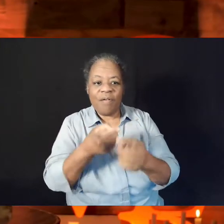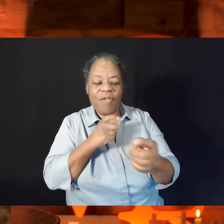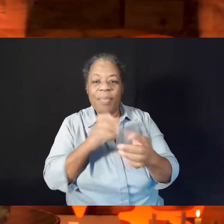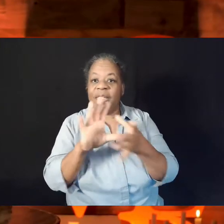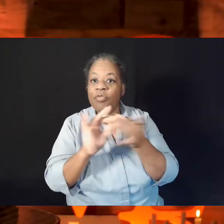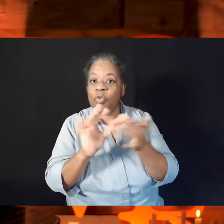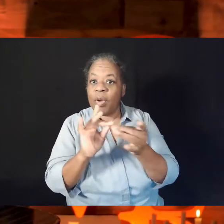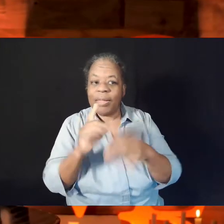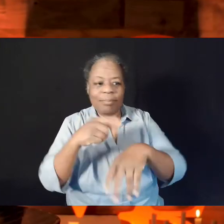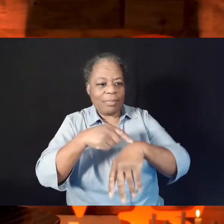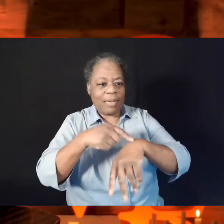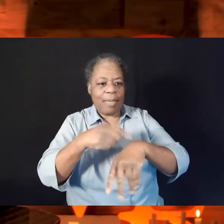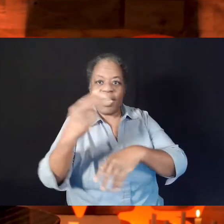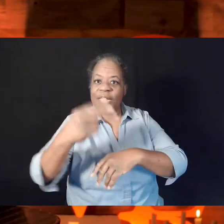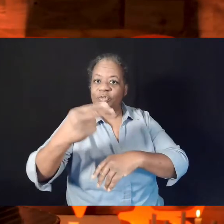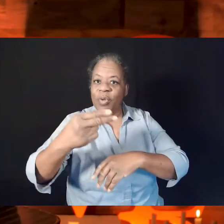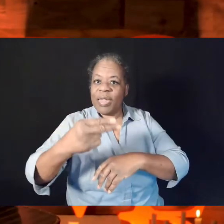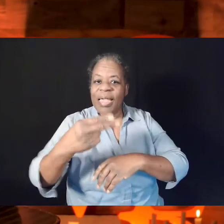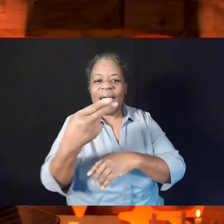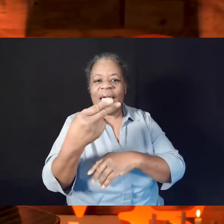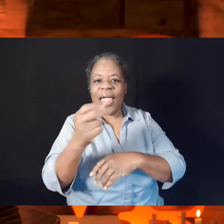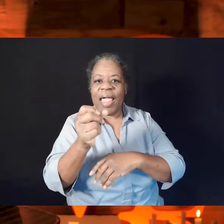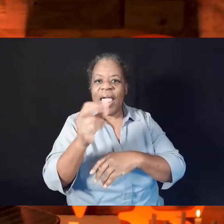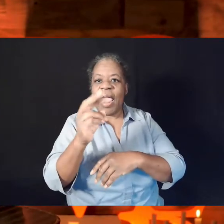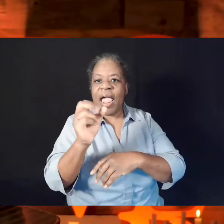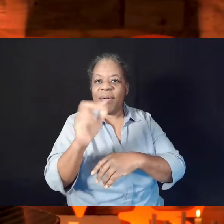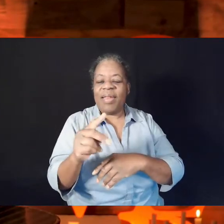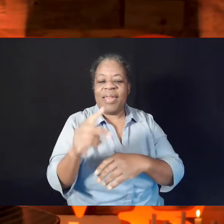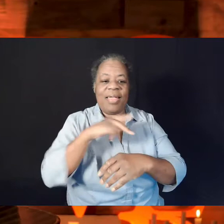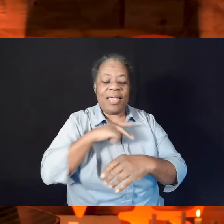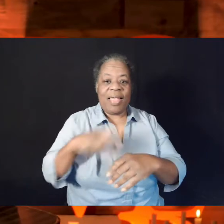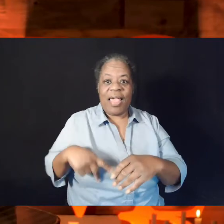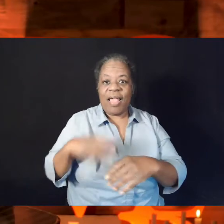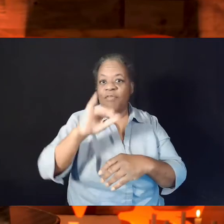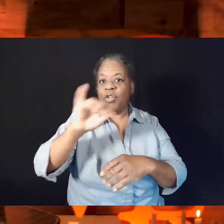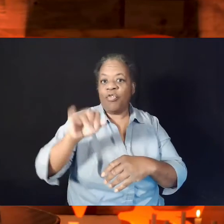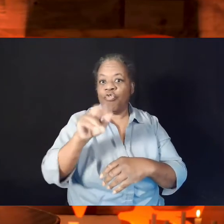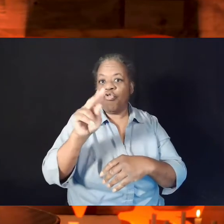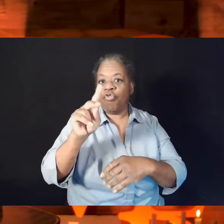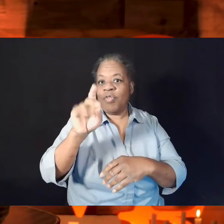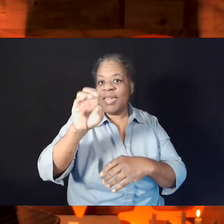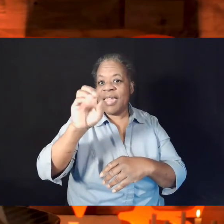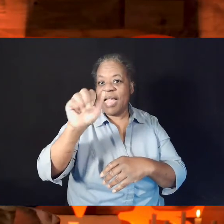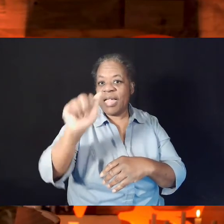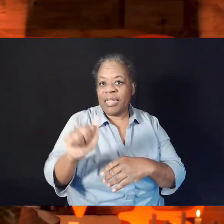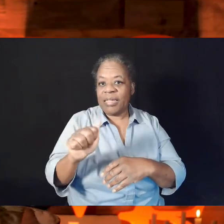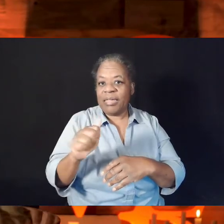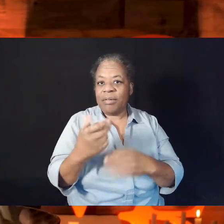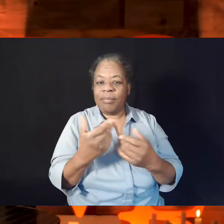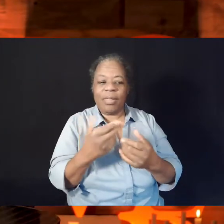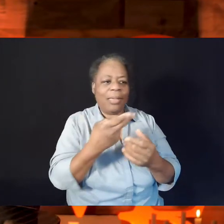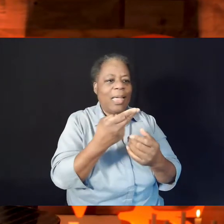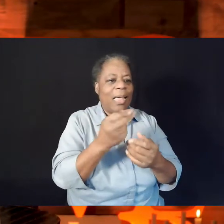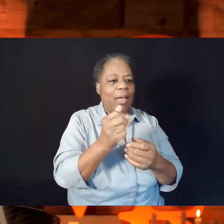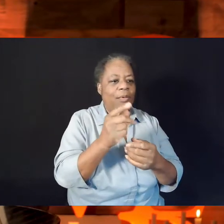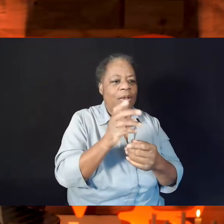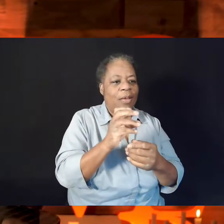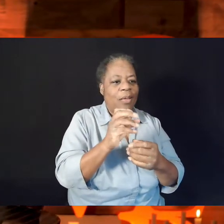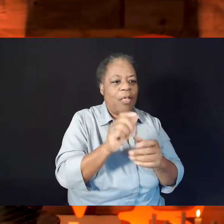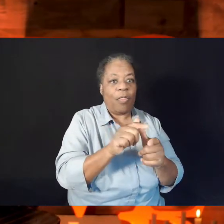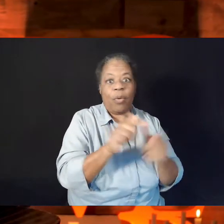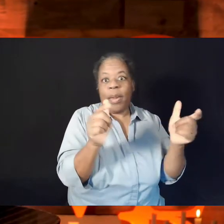history when Herod was king of Judea. Now, the scholars differ on whether this was Herod the Great, who ruled